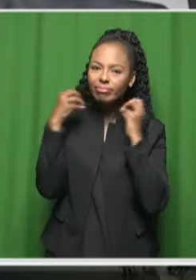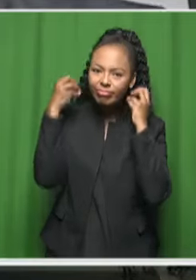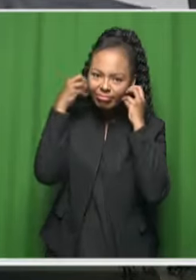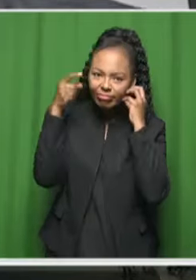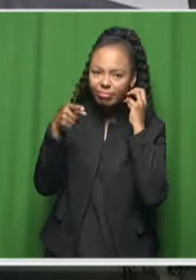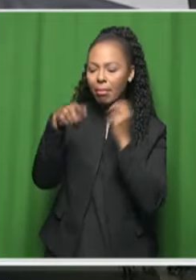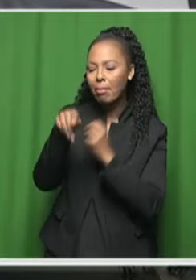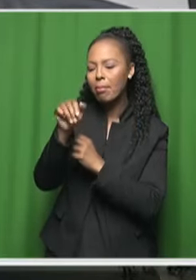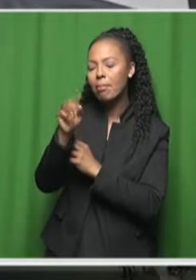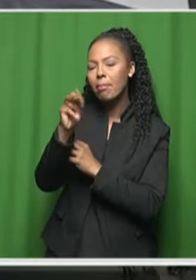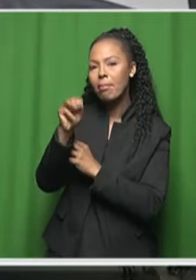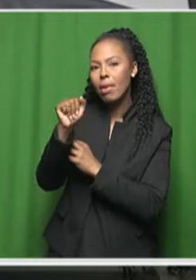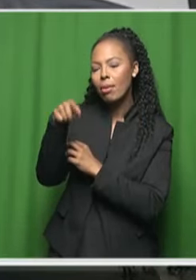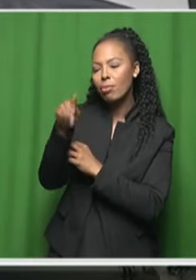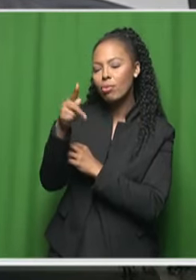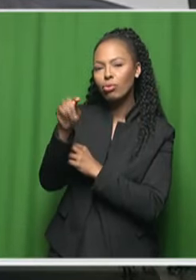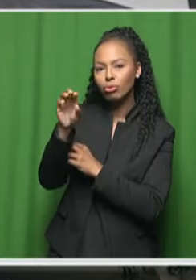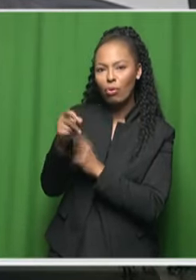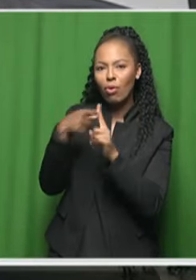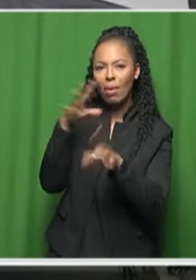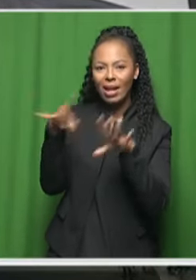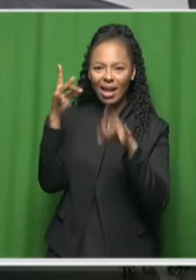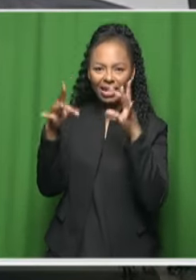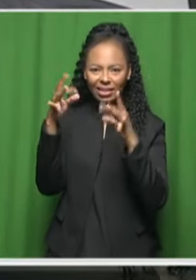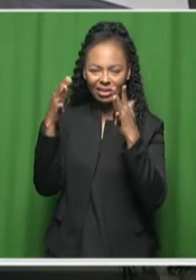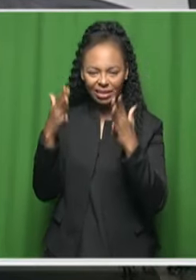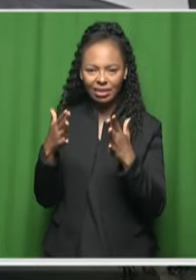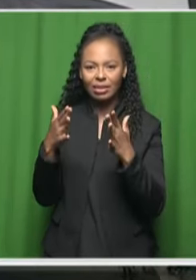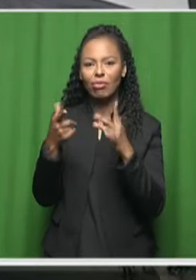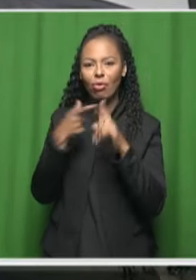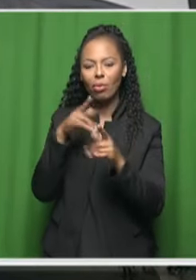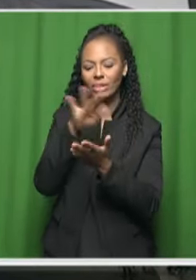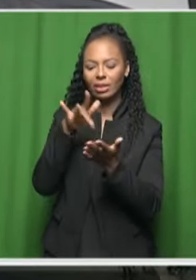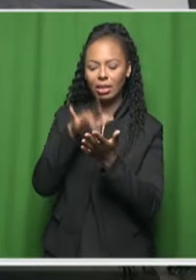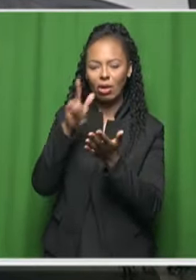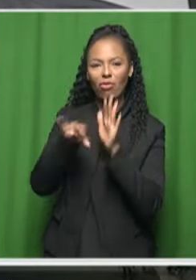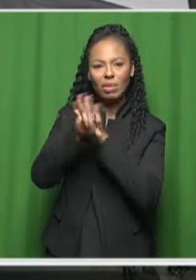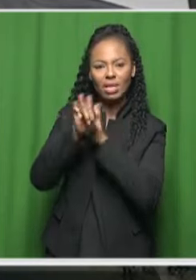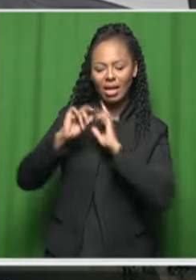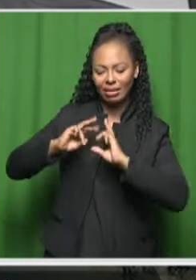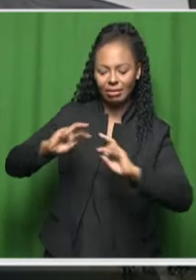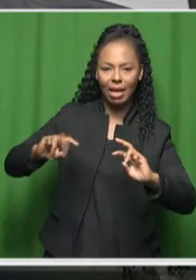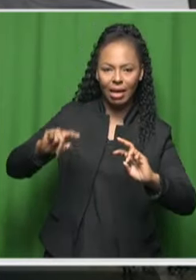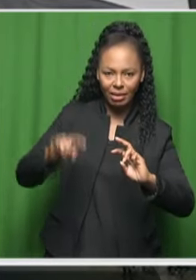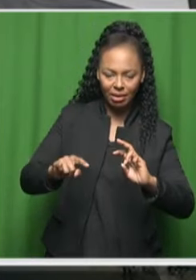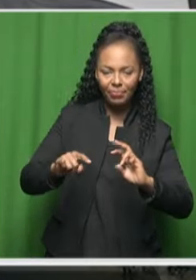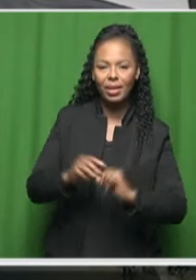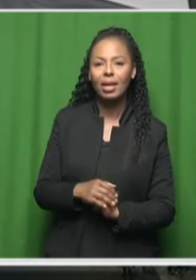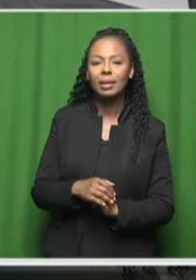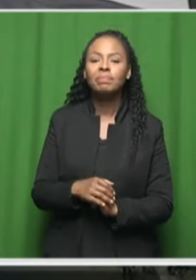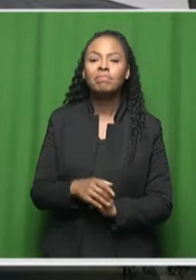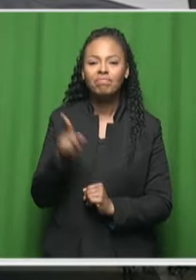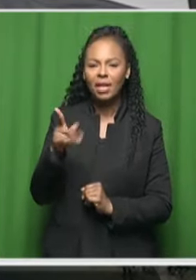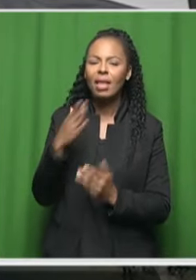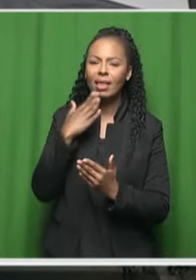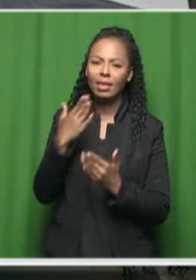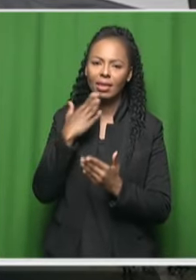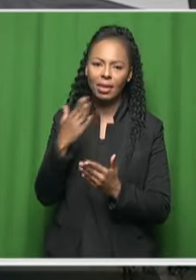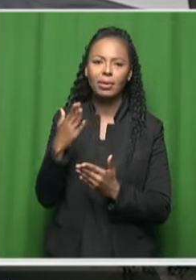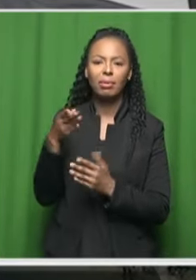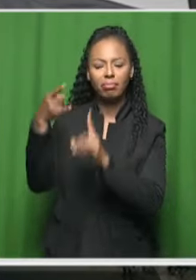media scholar at the Center for Media Studies, Egidio Vaz. Thanks so much for your time this morning, Egidio, and welcome to Morning